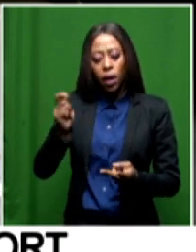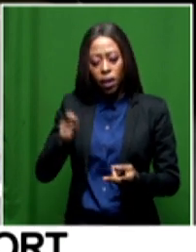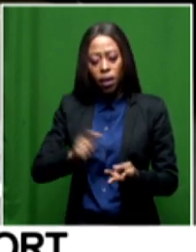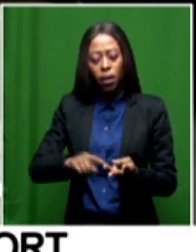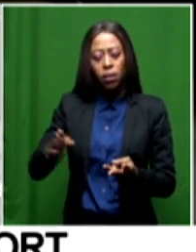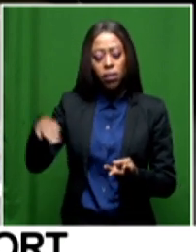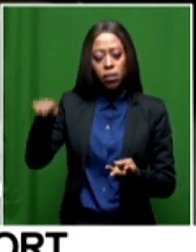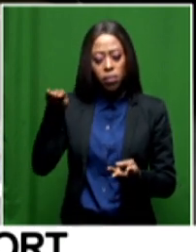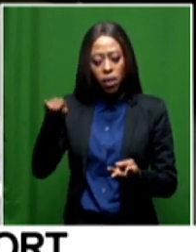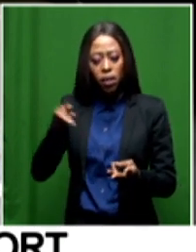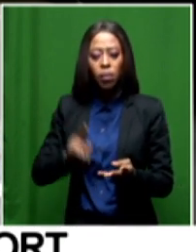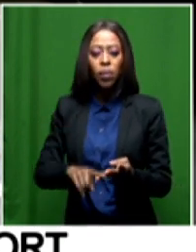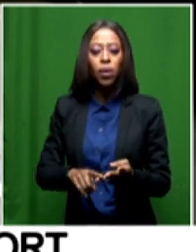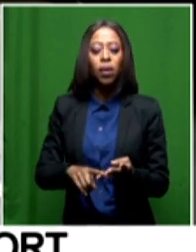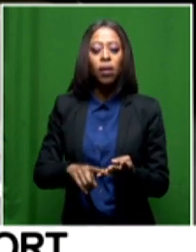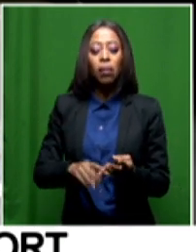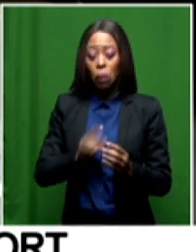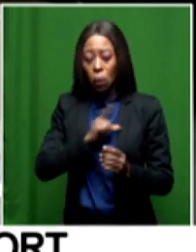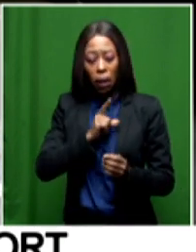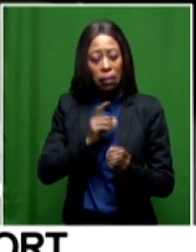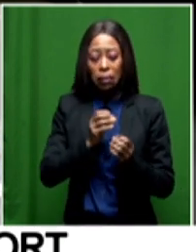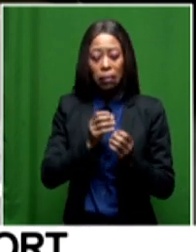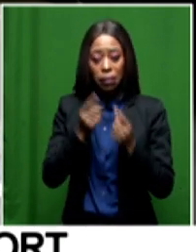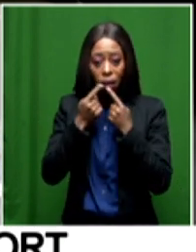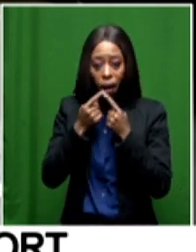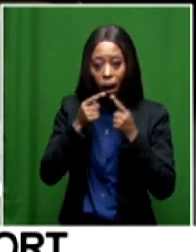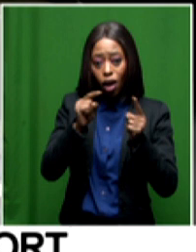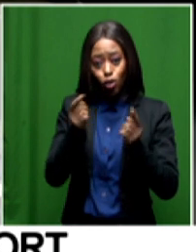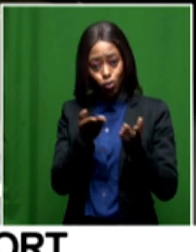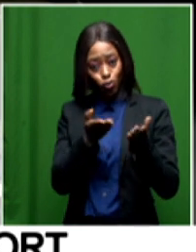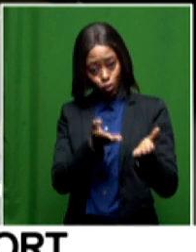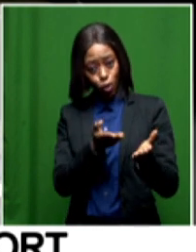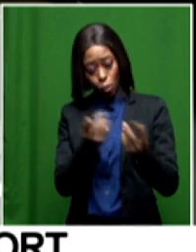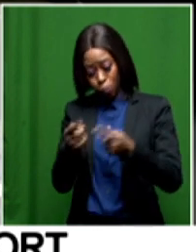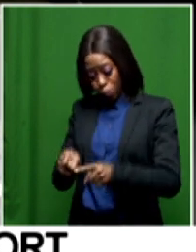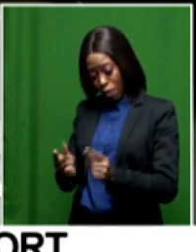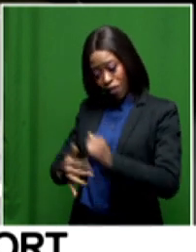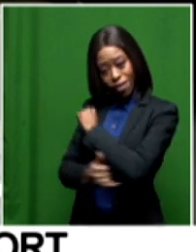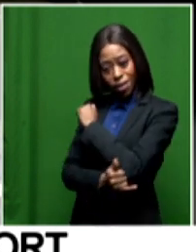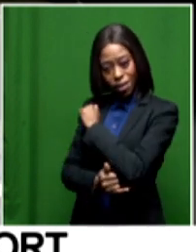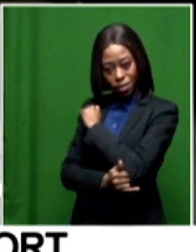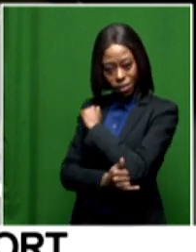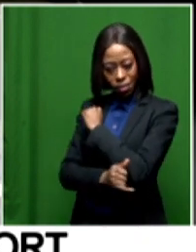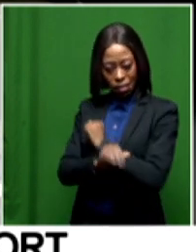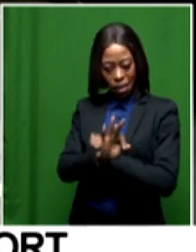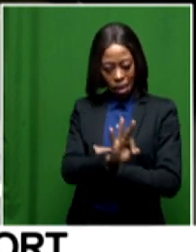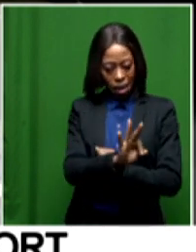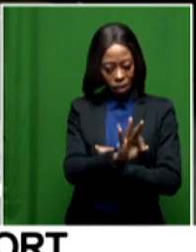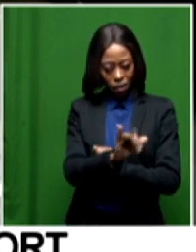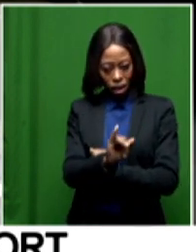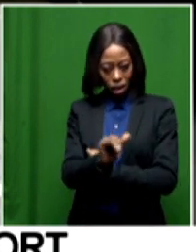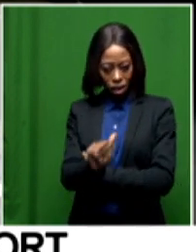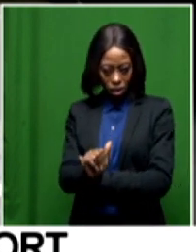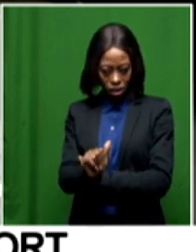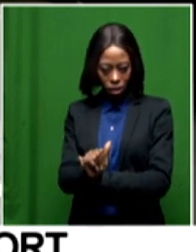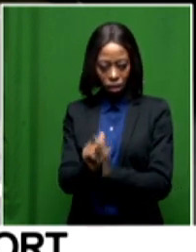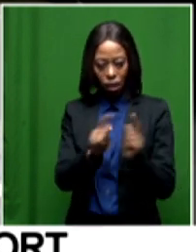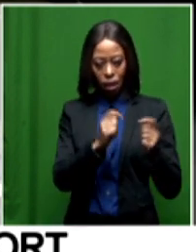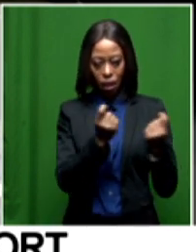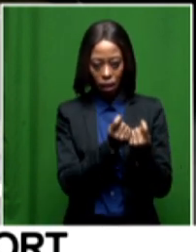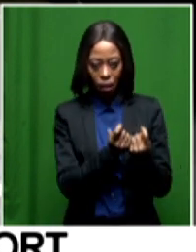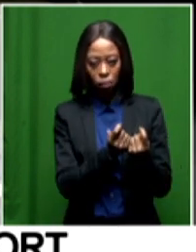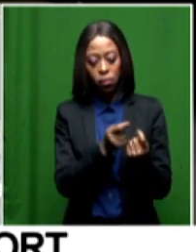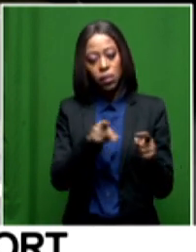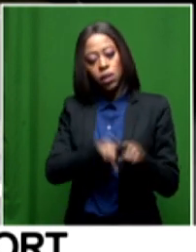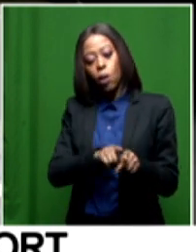immense with this announcement that, you know, Mr. Domenicali was in the country. I know that the FIA team were here